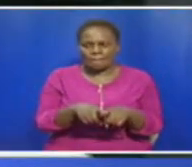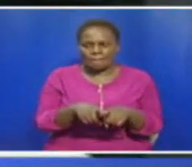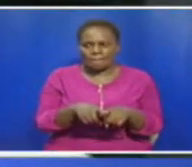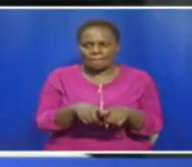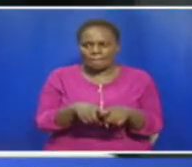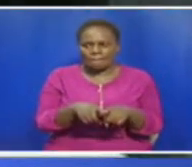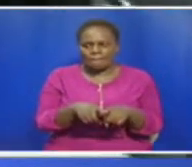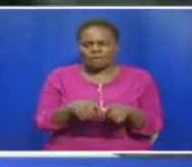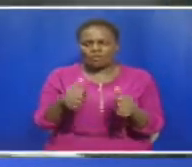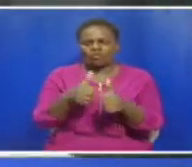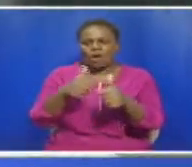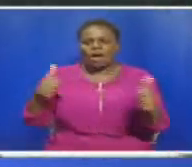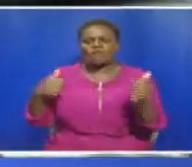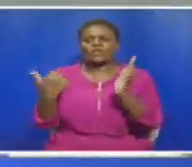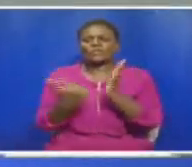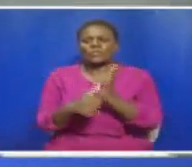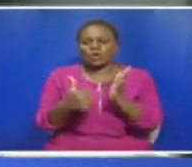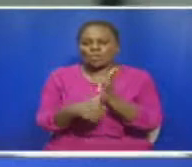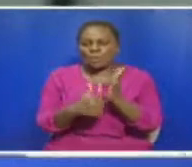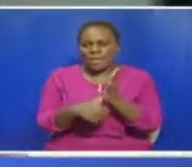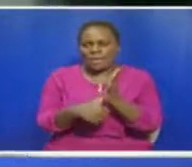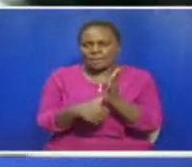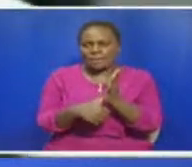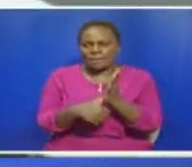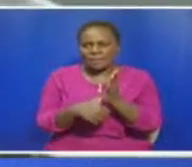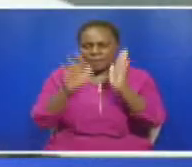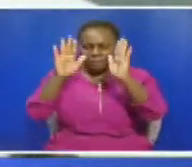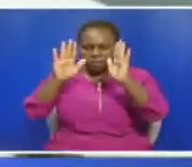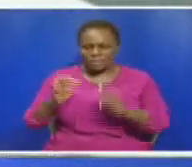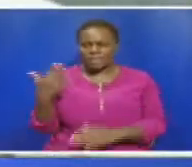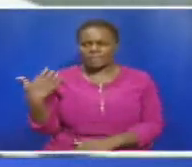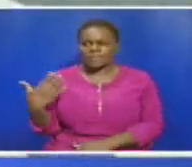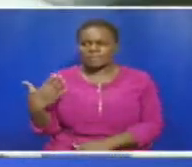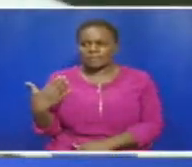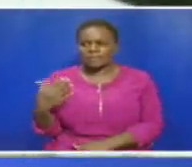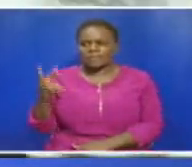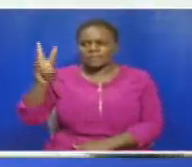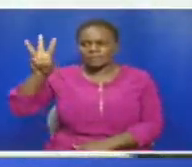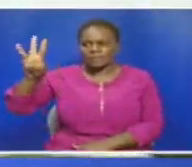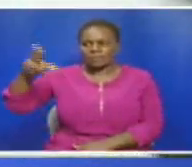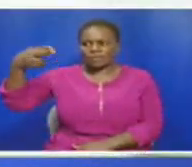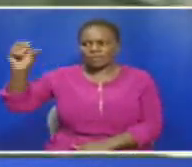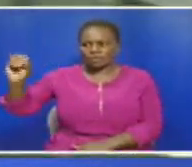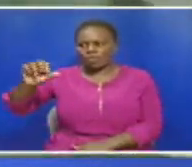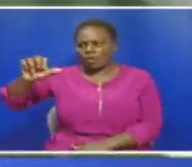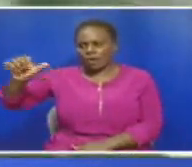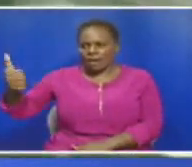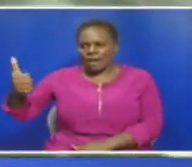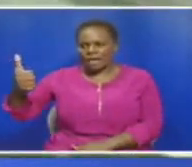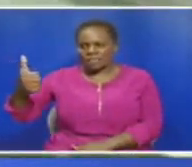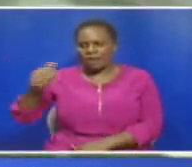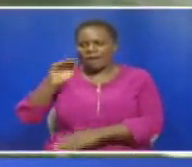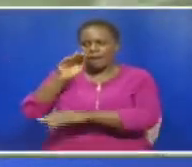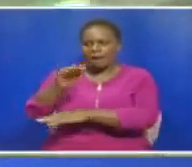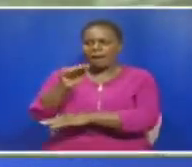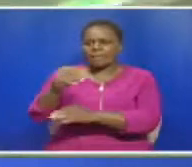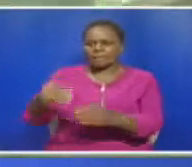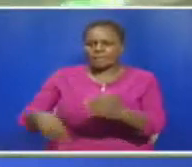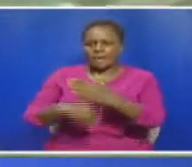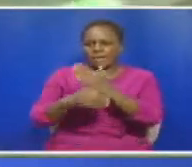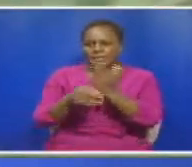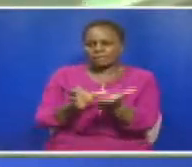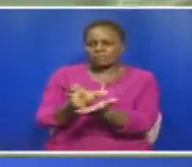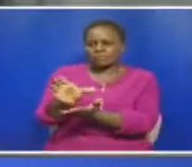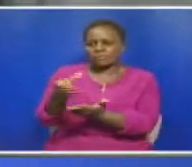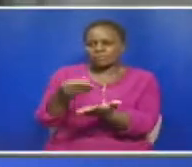to avert the likely effects of shortages of important commodities, WHO and other aid groups have called for additional